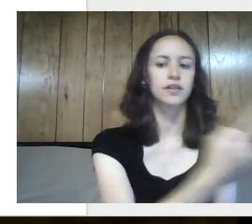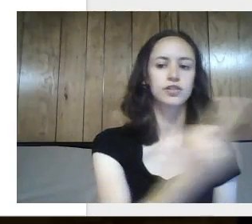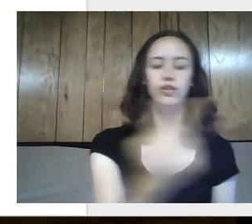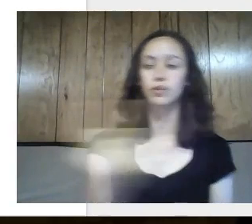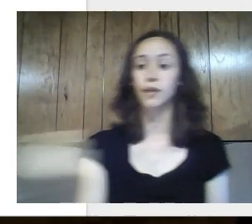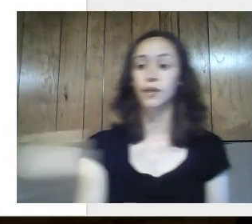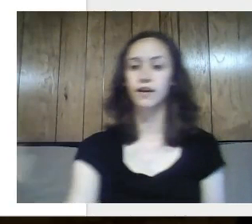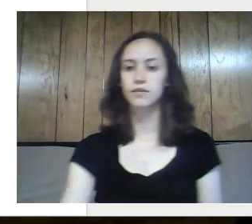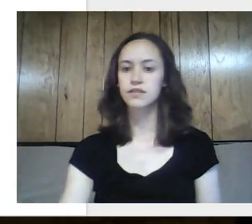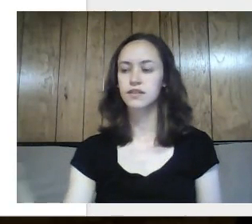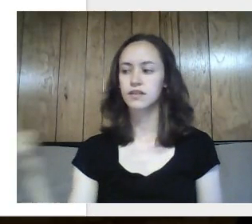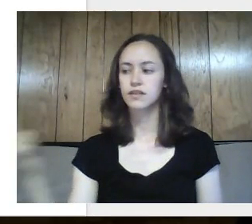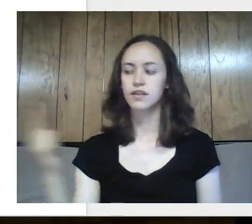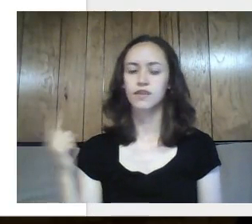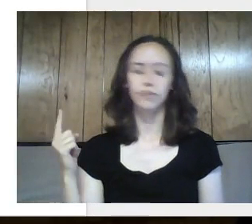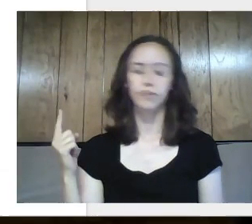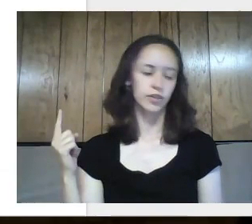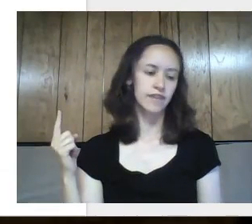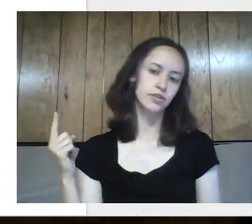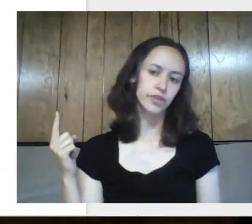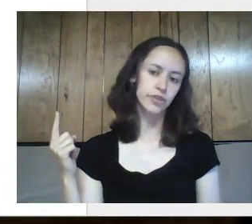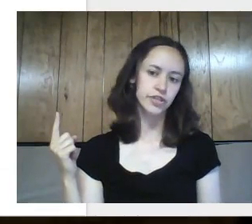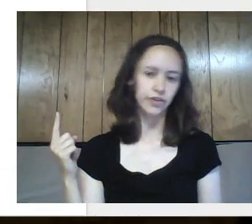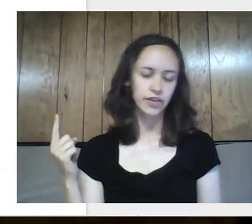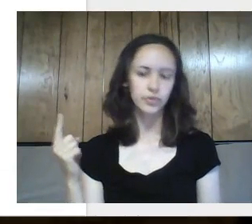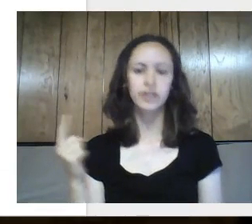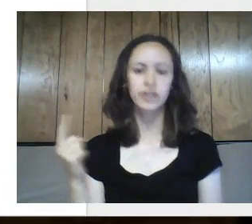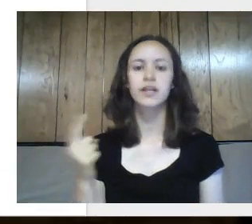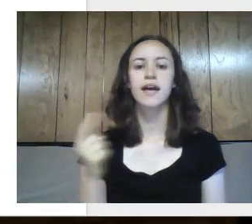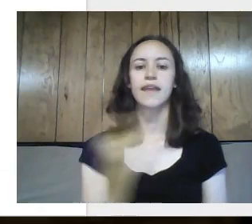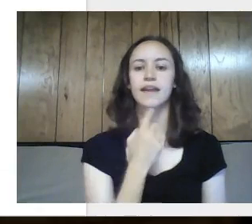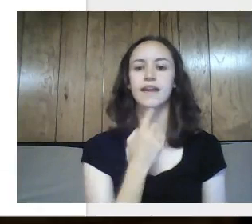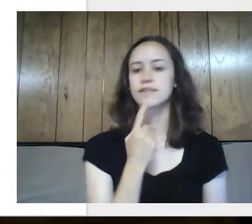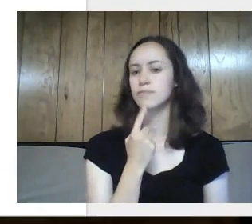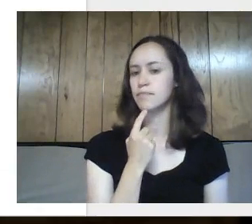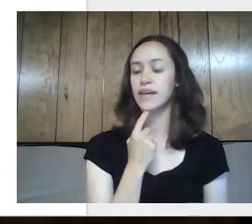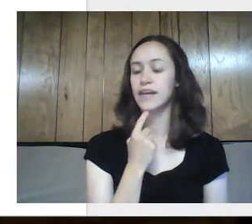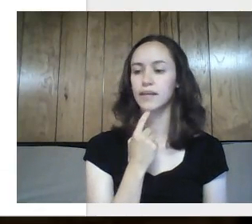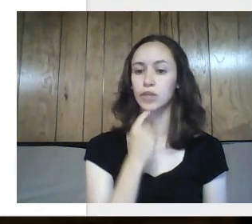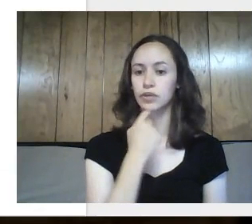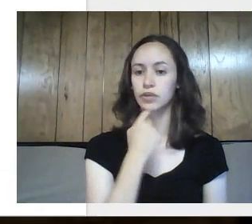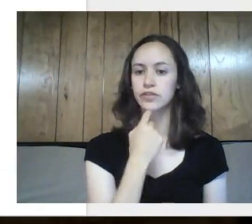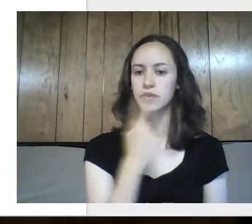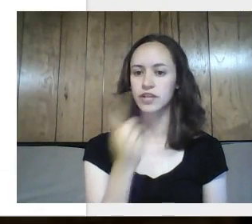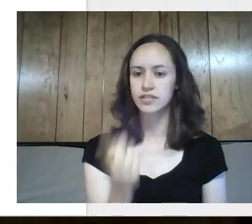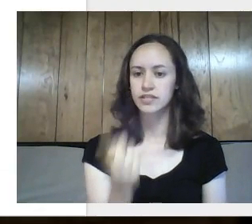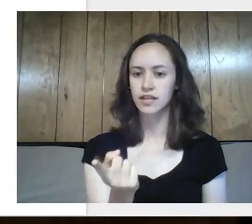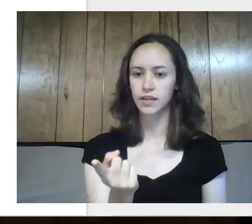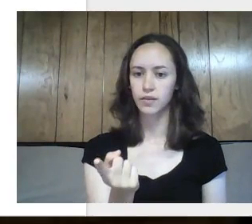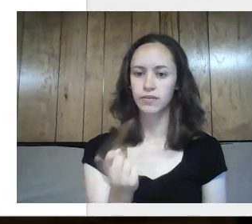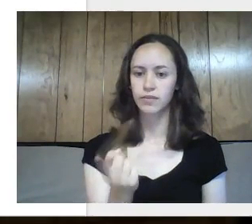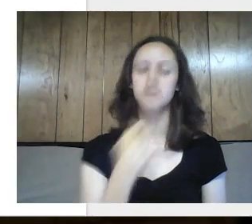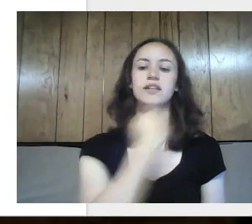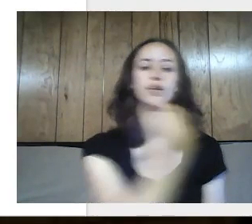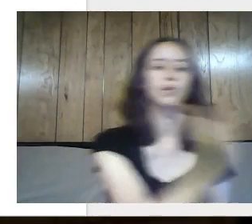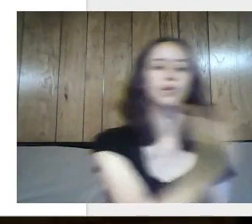in a circle around from your left shoulder to your right shoulder, and that's making it plural. So we're not just telling